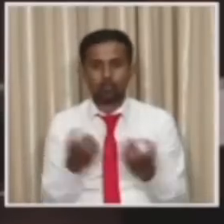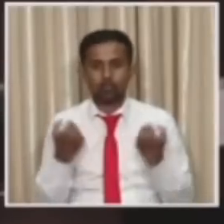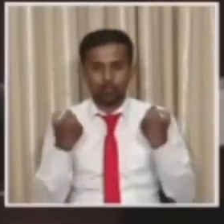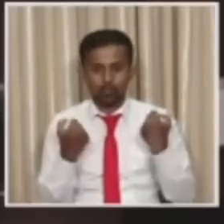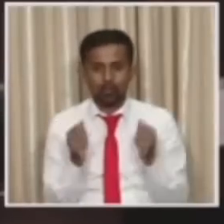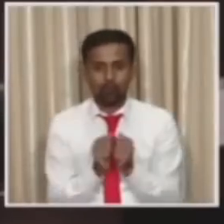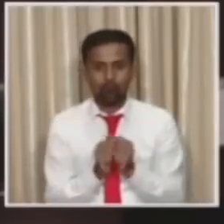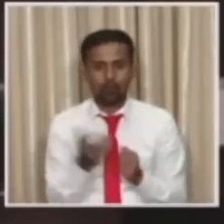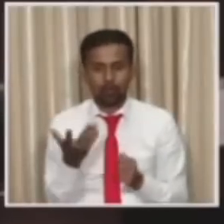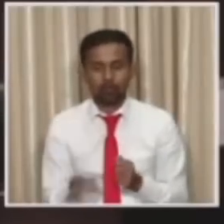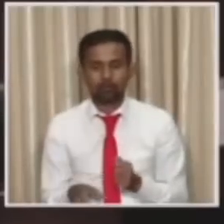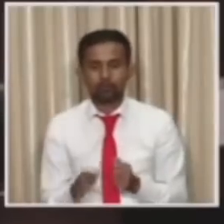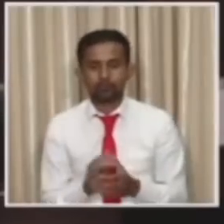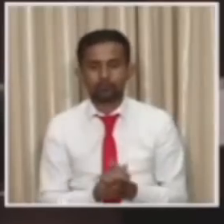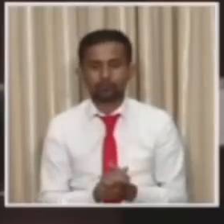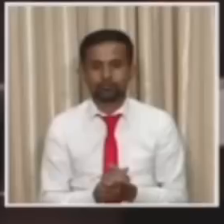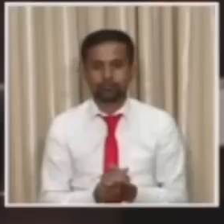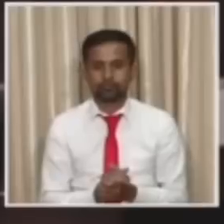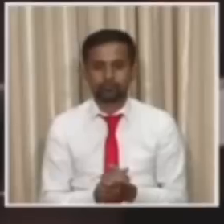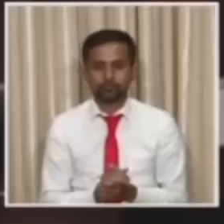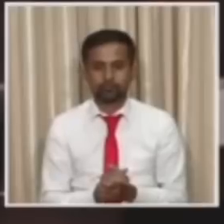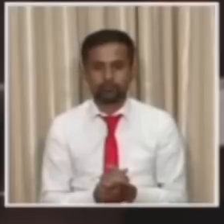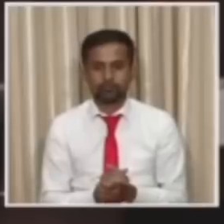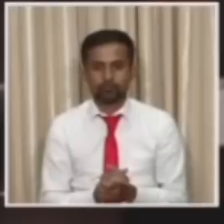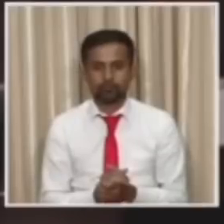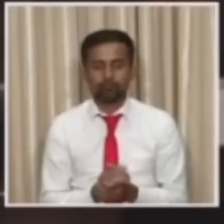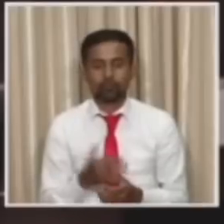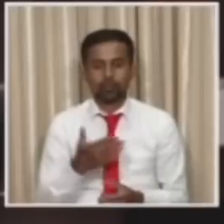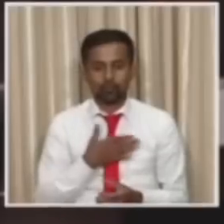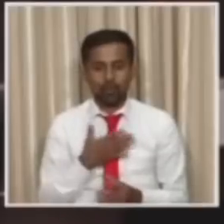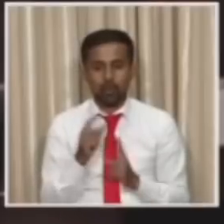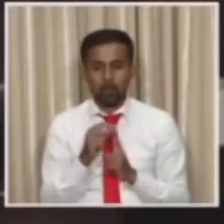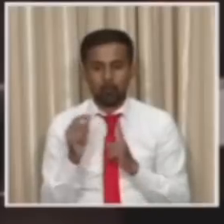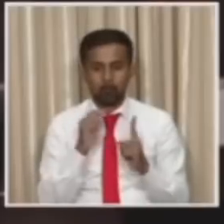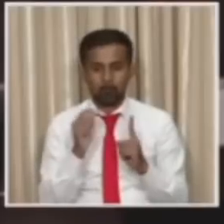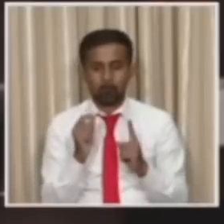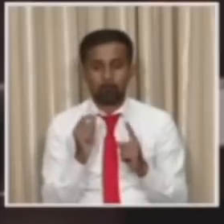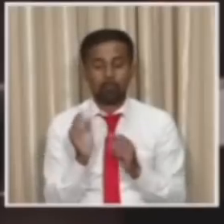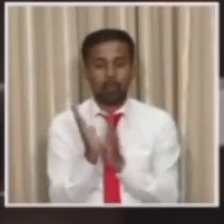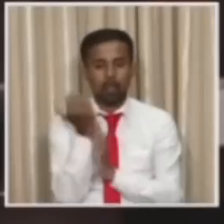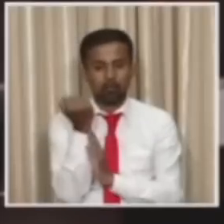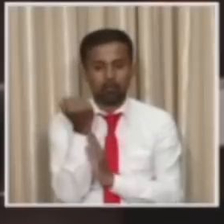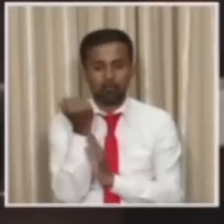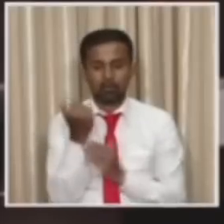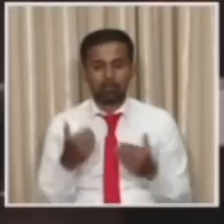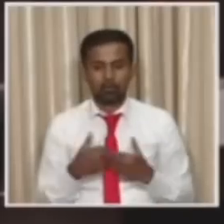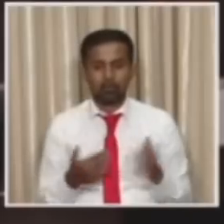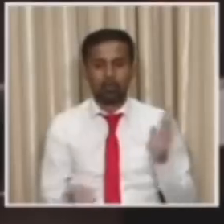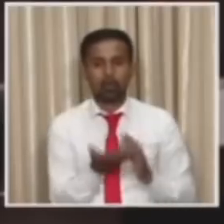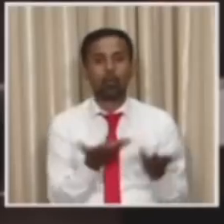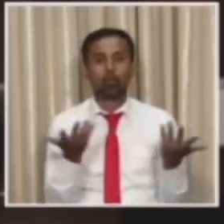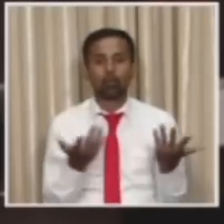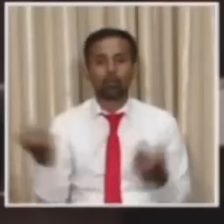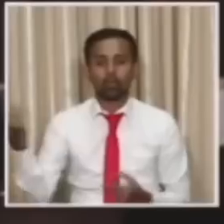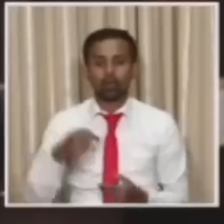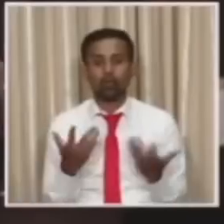intelligence apparatus decided that they need to follow me so my parliament privilege was I was monitored as to where I was going and coming in parliament but if this